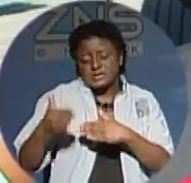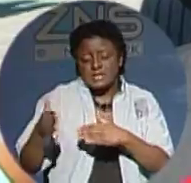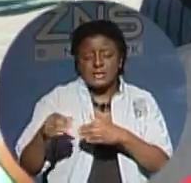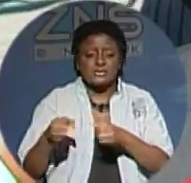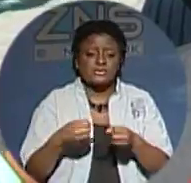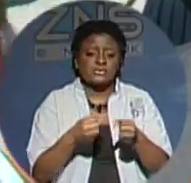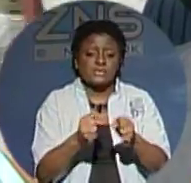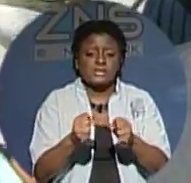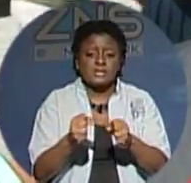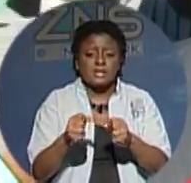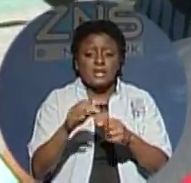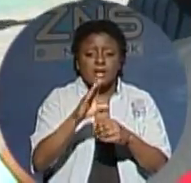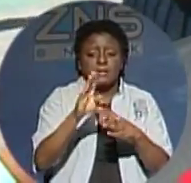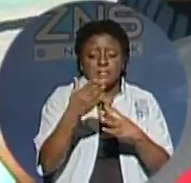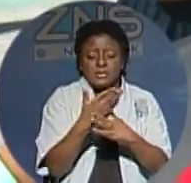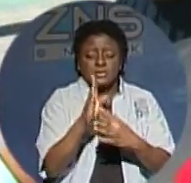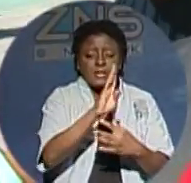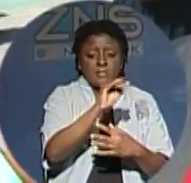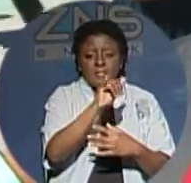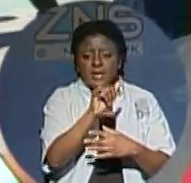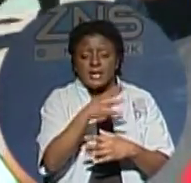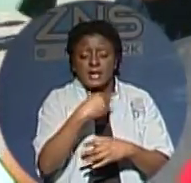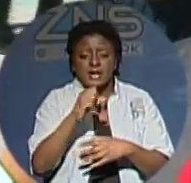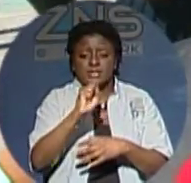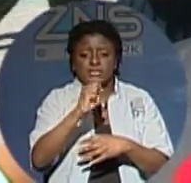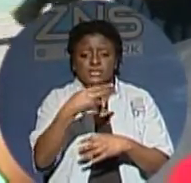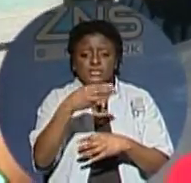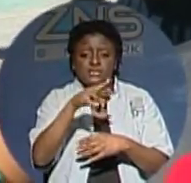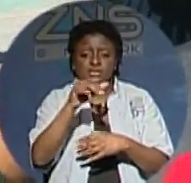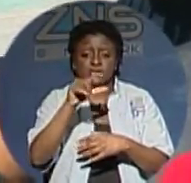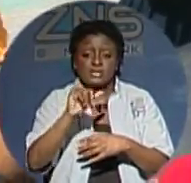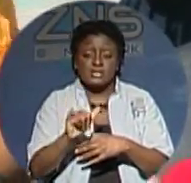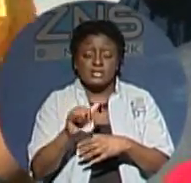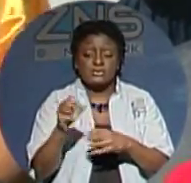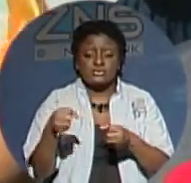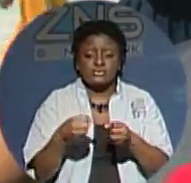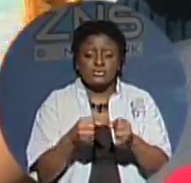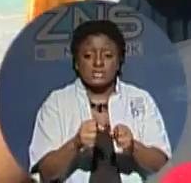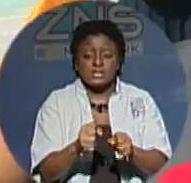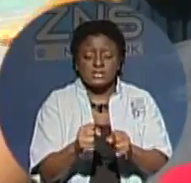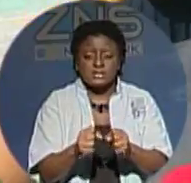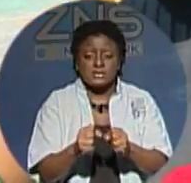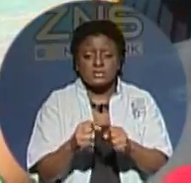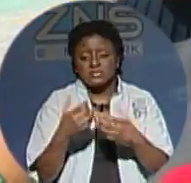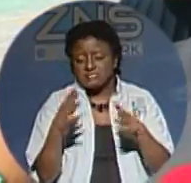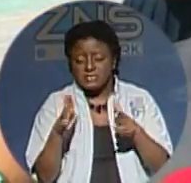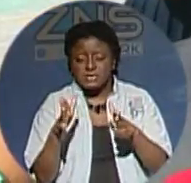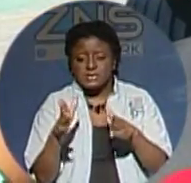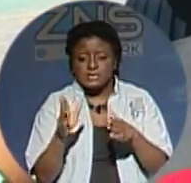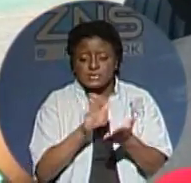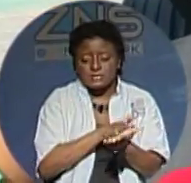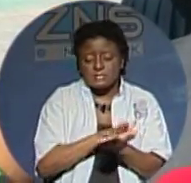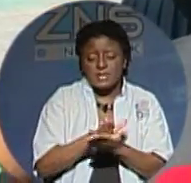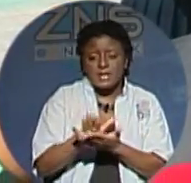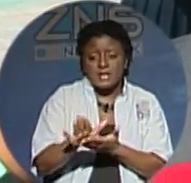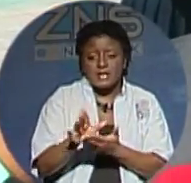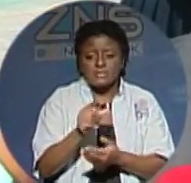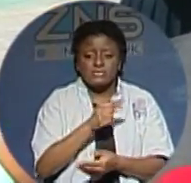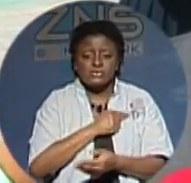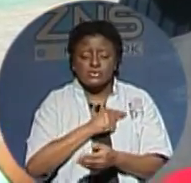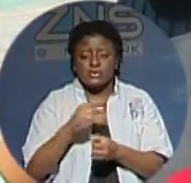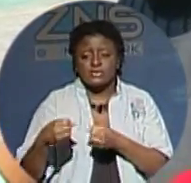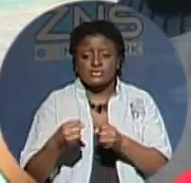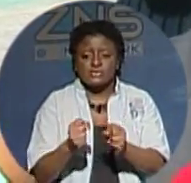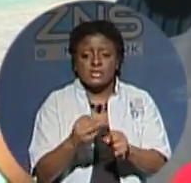BTC has been doing lots of work. As soon as those works are finished, we're going to pave it. We've already paved George Street and